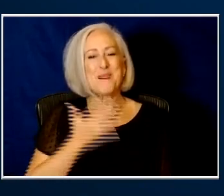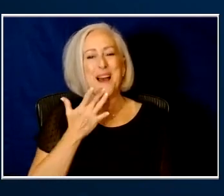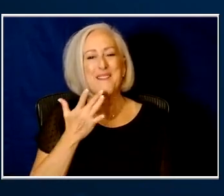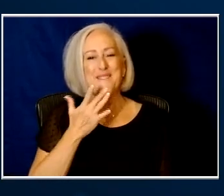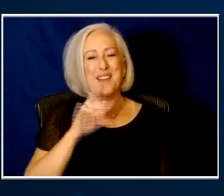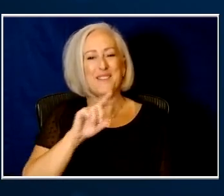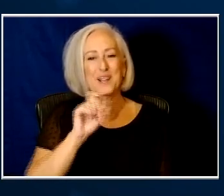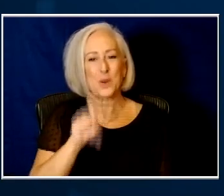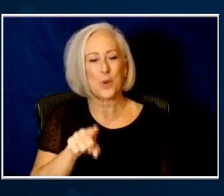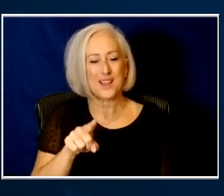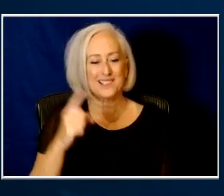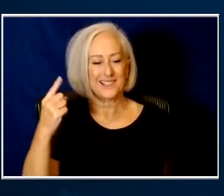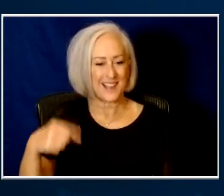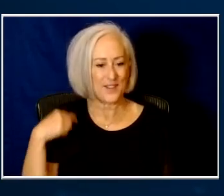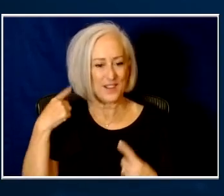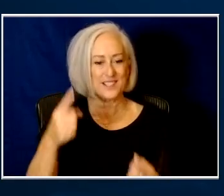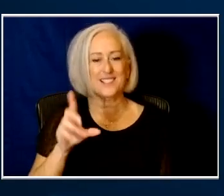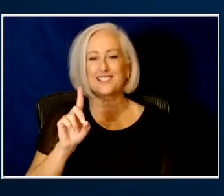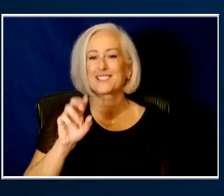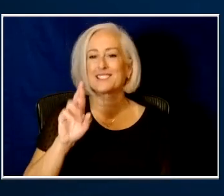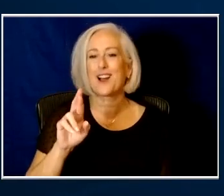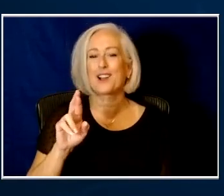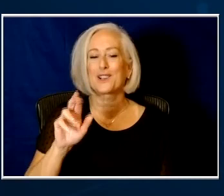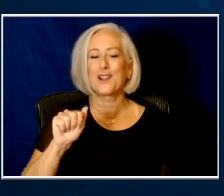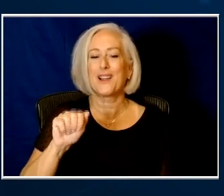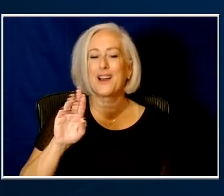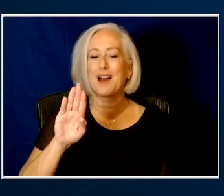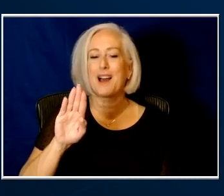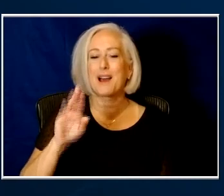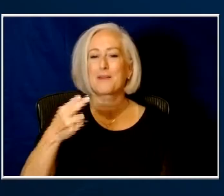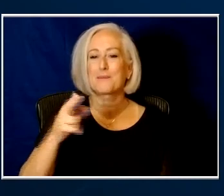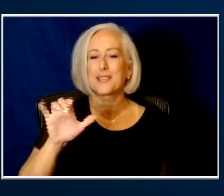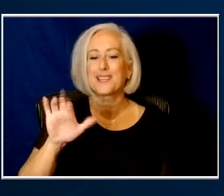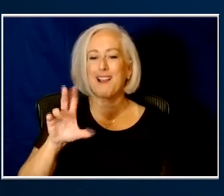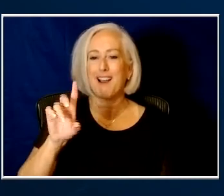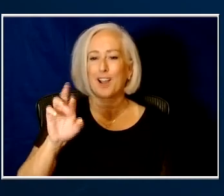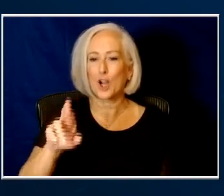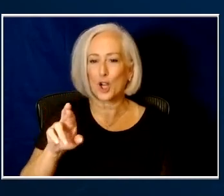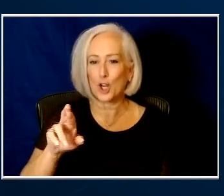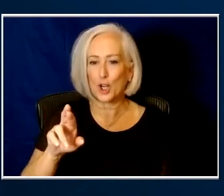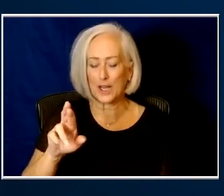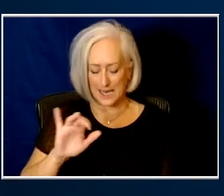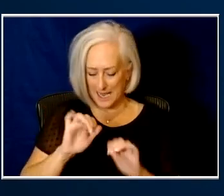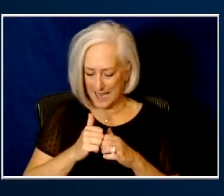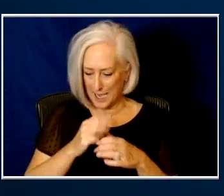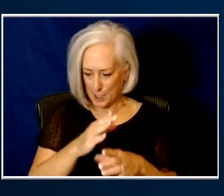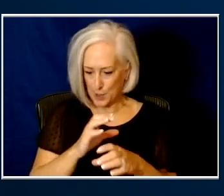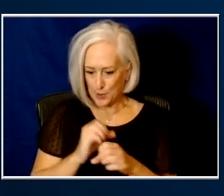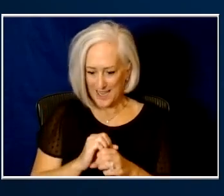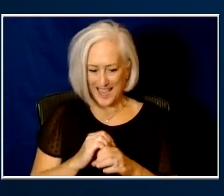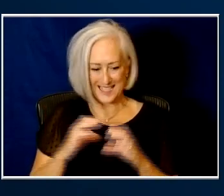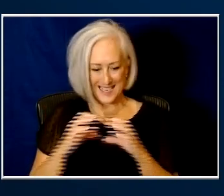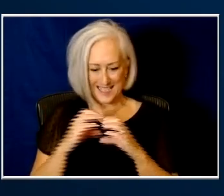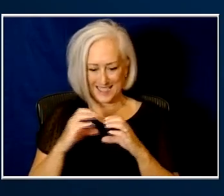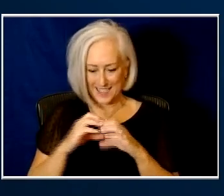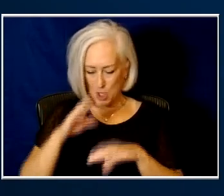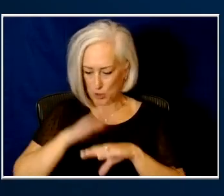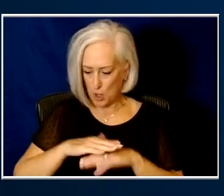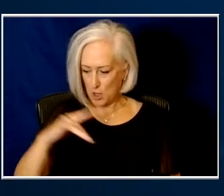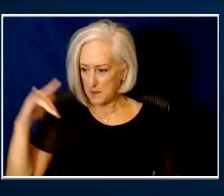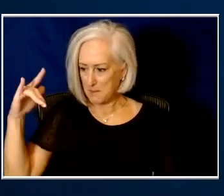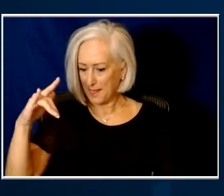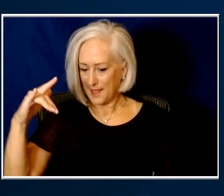Abhyankar mentioned, how do you get an immune system onto a plane and across the ocean? Fly it across. Yeah. And the answer was